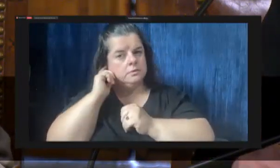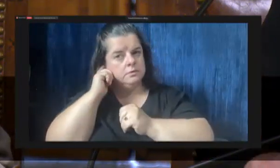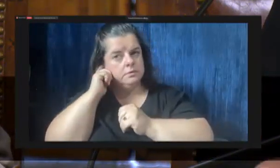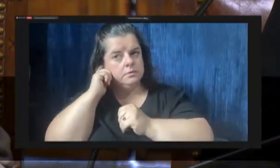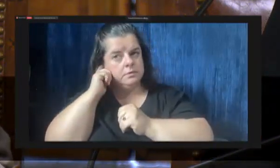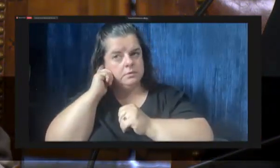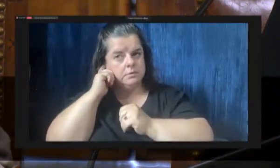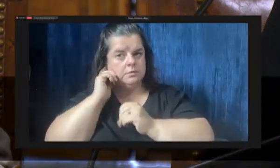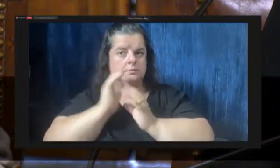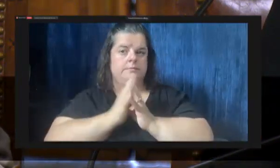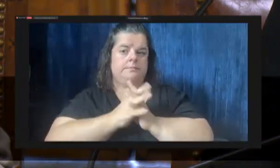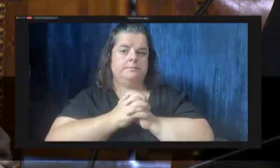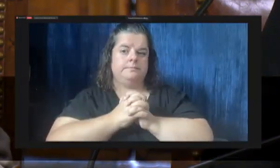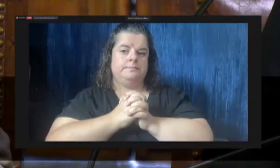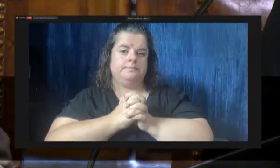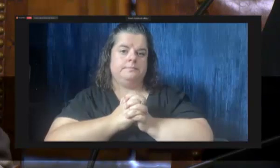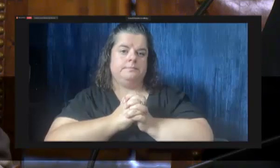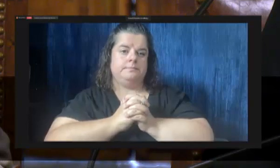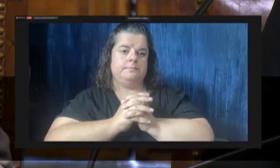says that there's